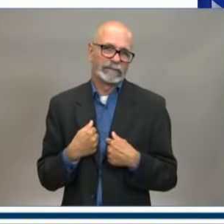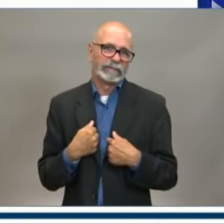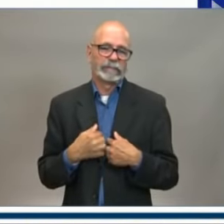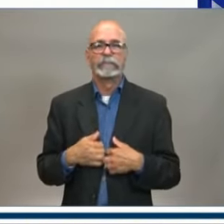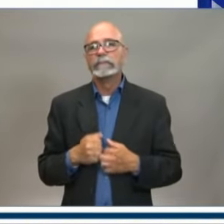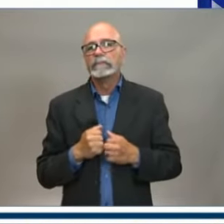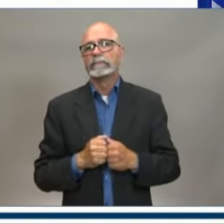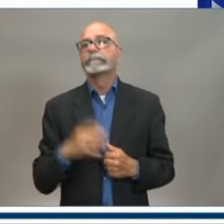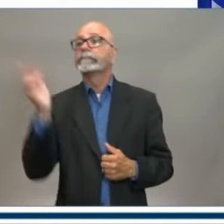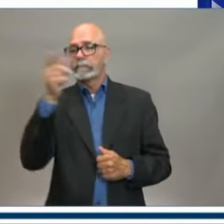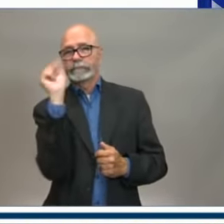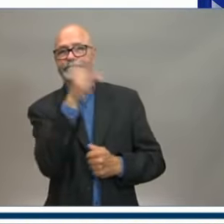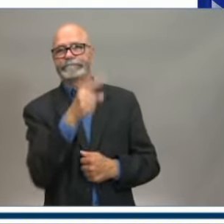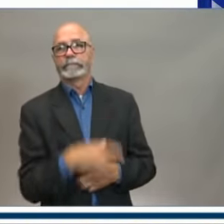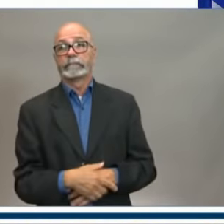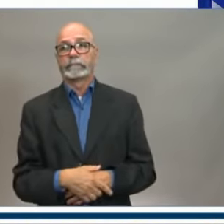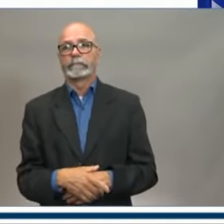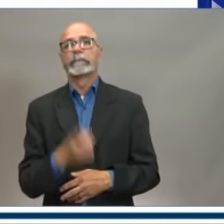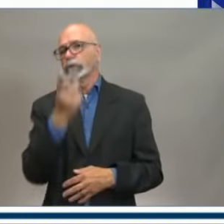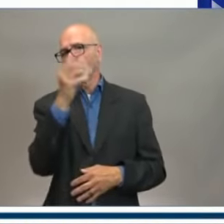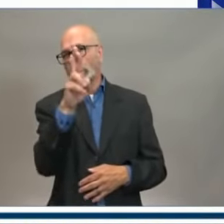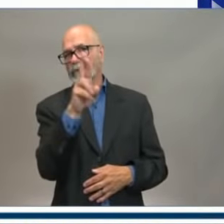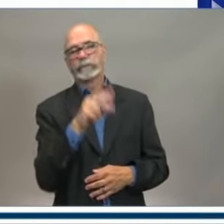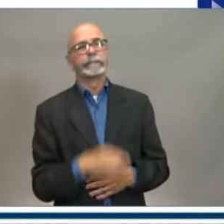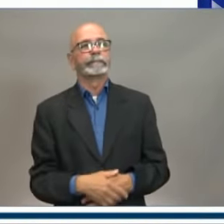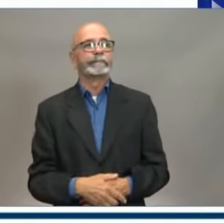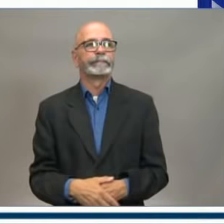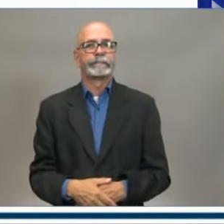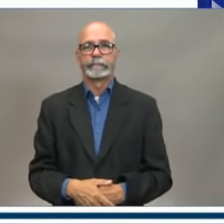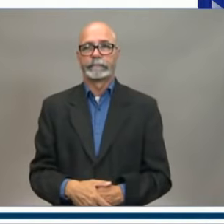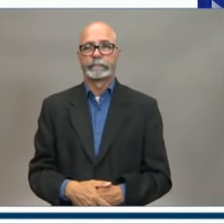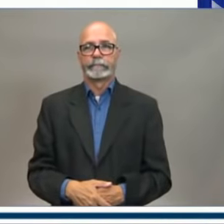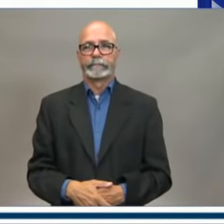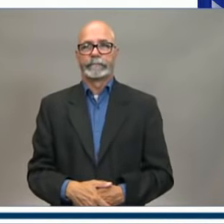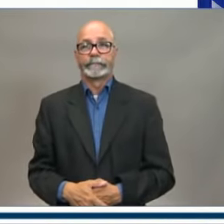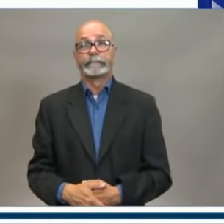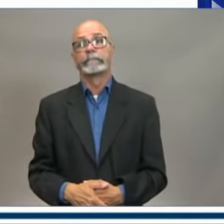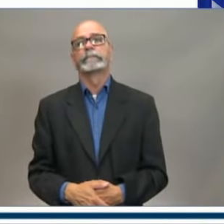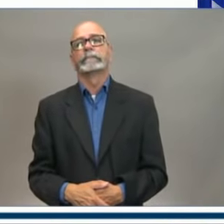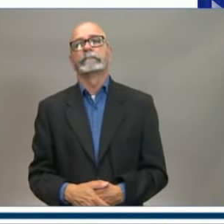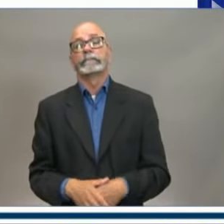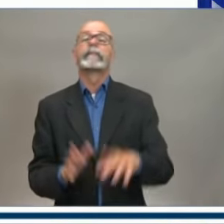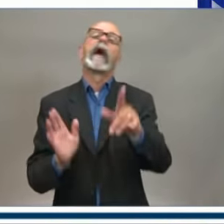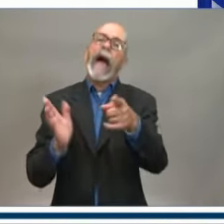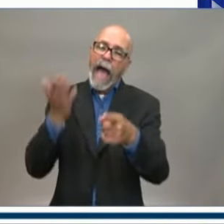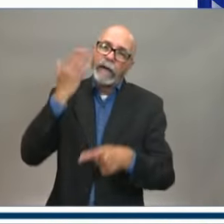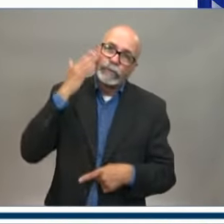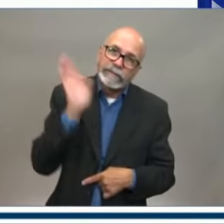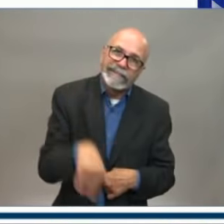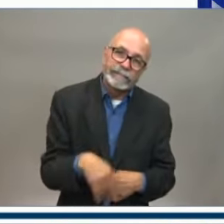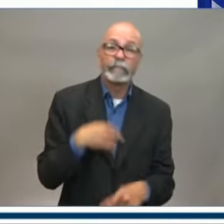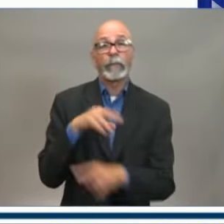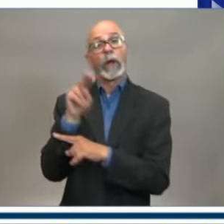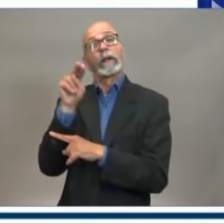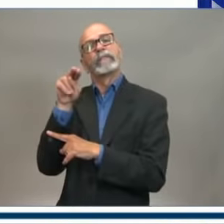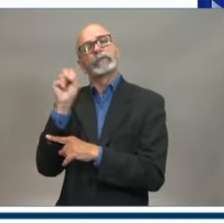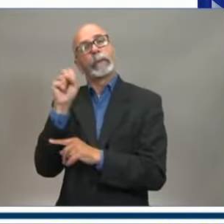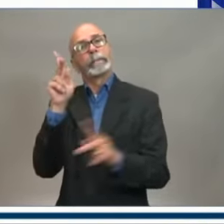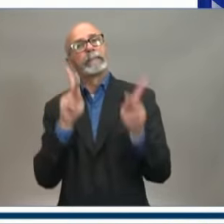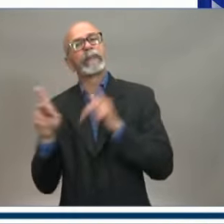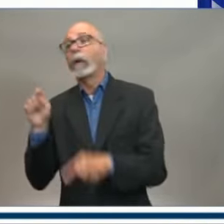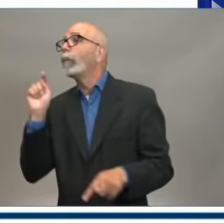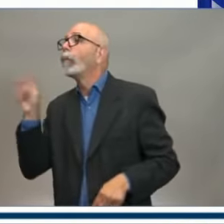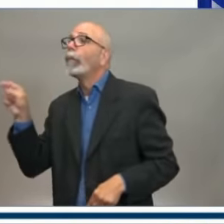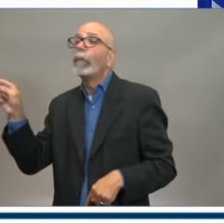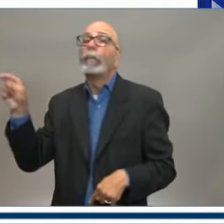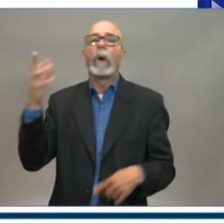Dr. Strang, the issue is so acute that while Nova Scotians might indeed be abiding by the